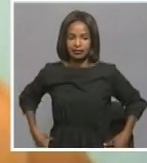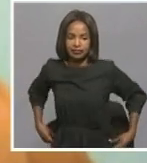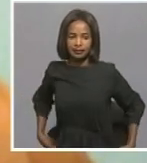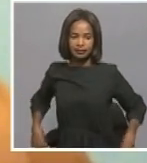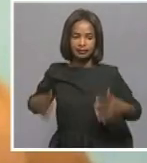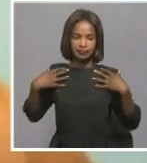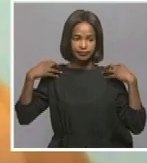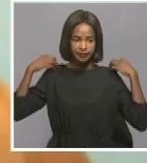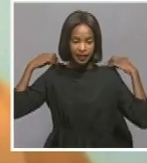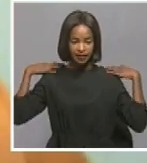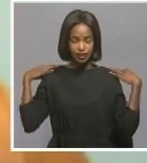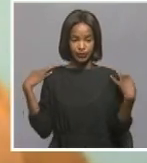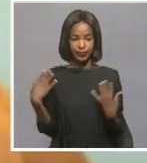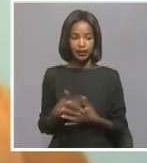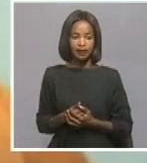Who's it?